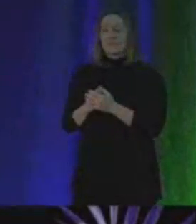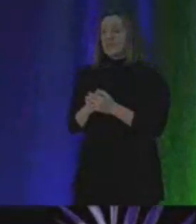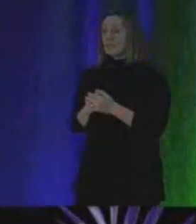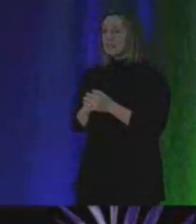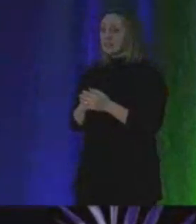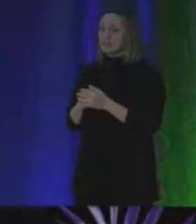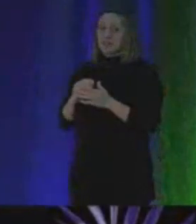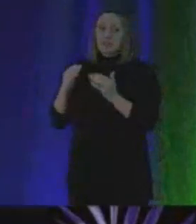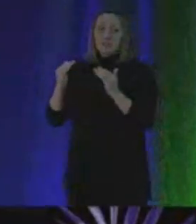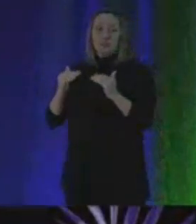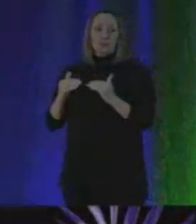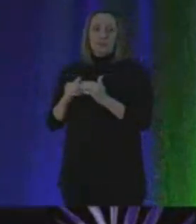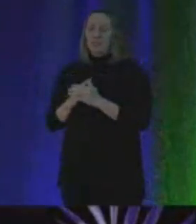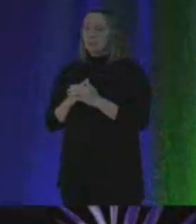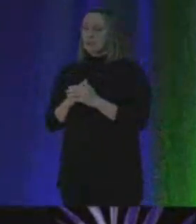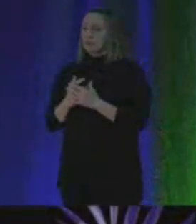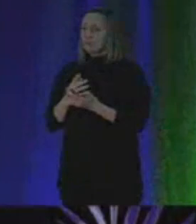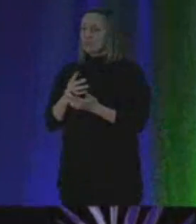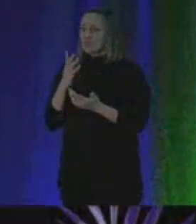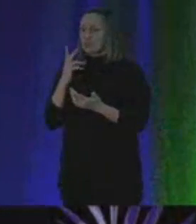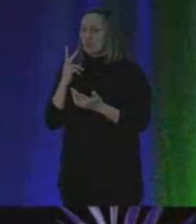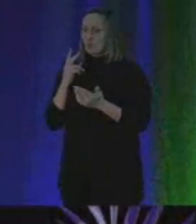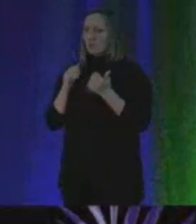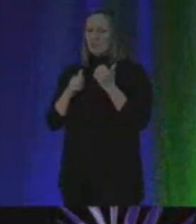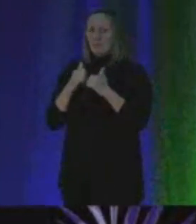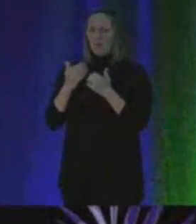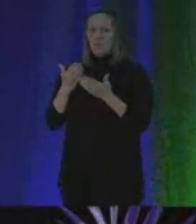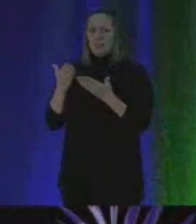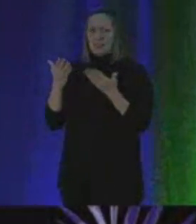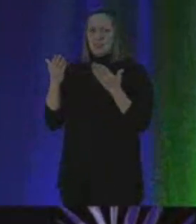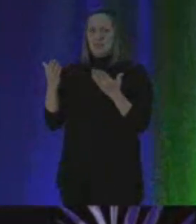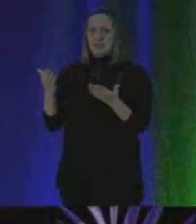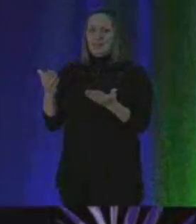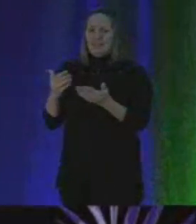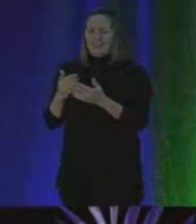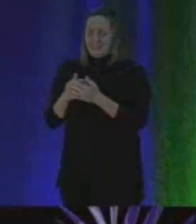shallow size, and you'll see like, oh, what's like the most things here, right?